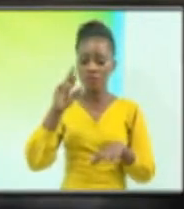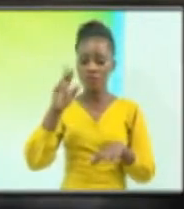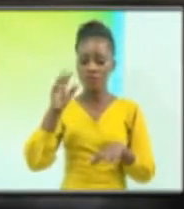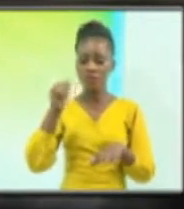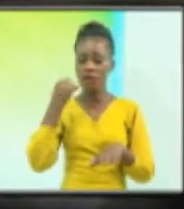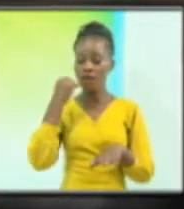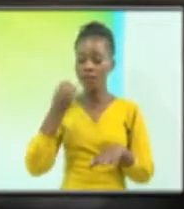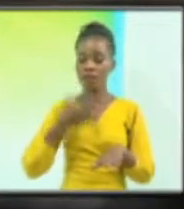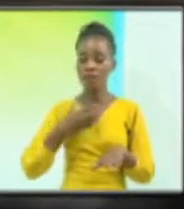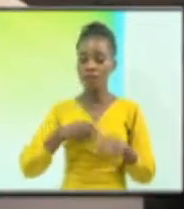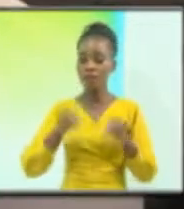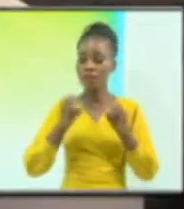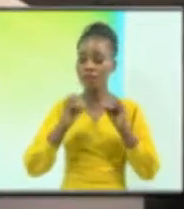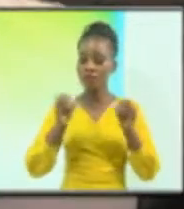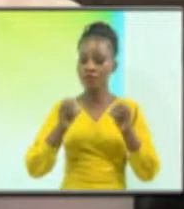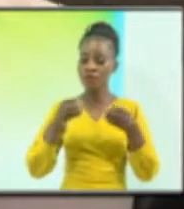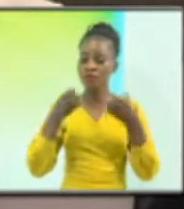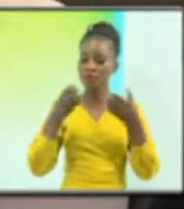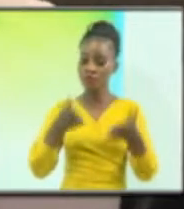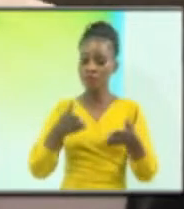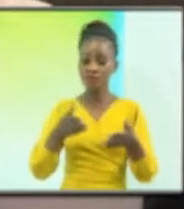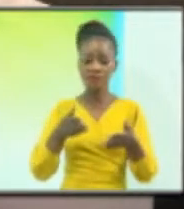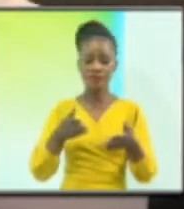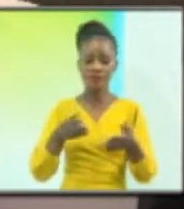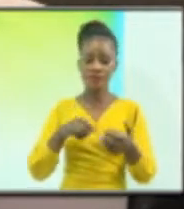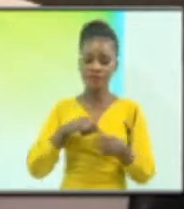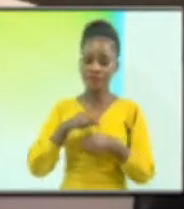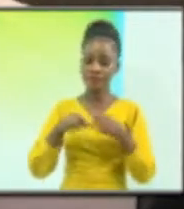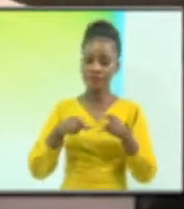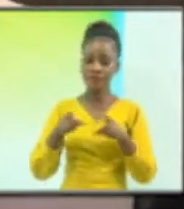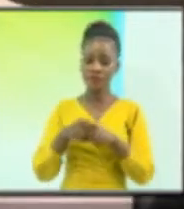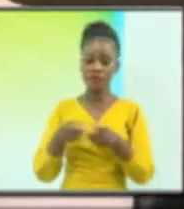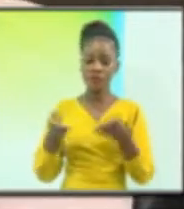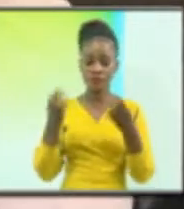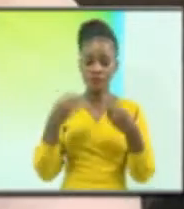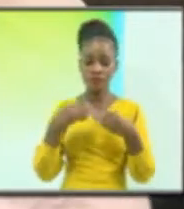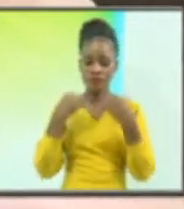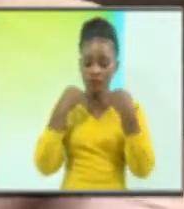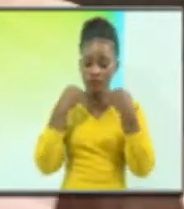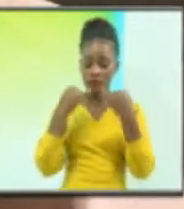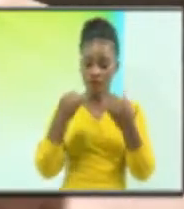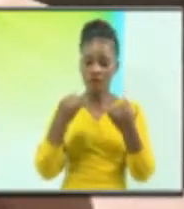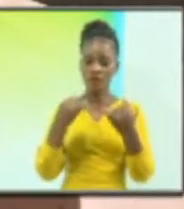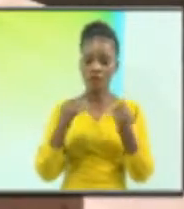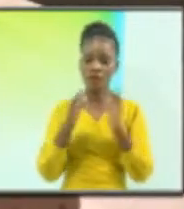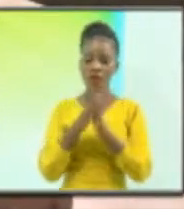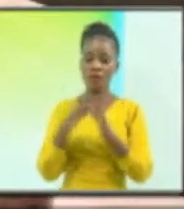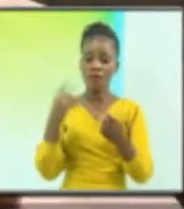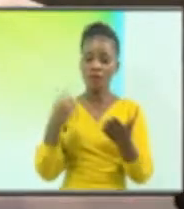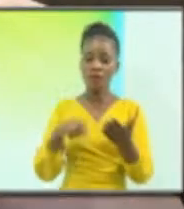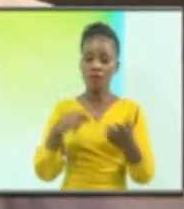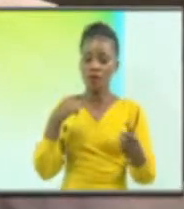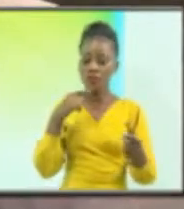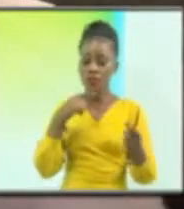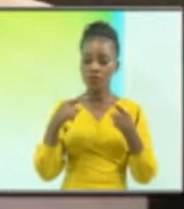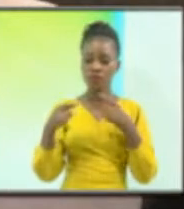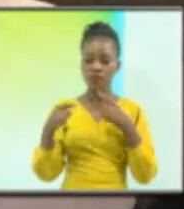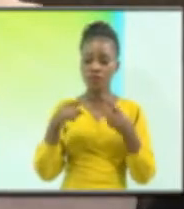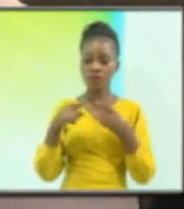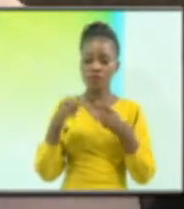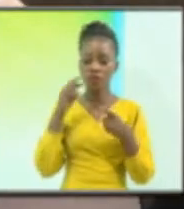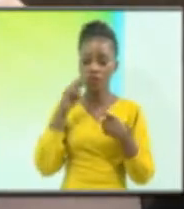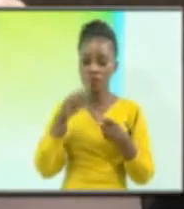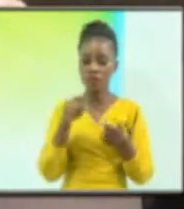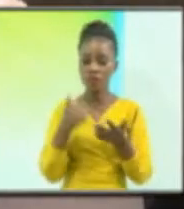we don't have control over these people. No, but you are Minister of Internal Affairs, Mr. Simon. Yes. And whatever we are discussing Yes. are